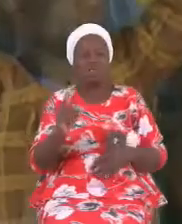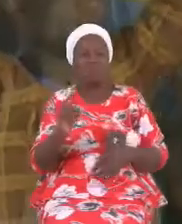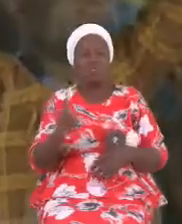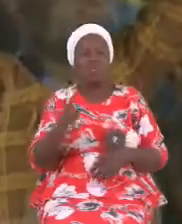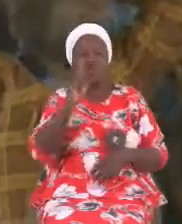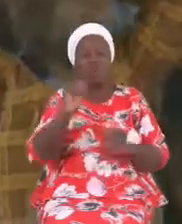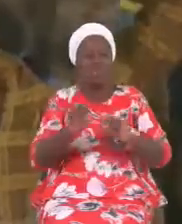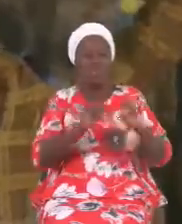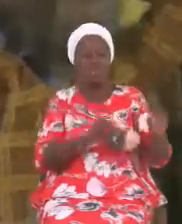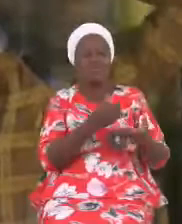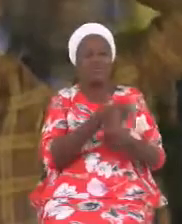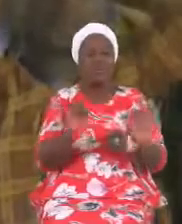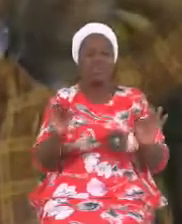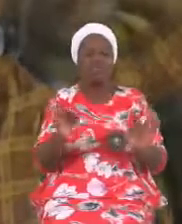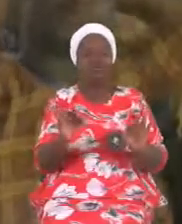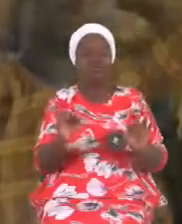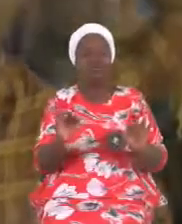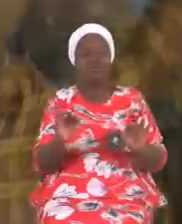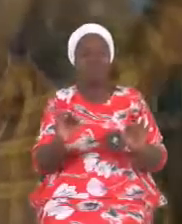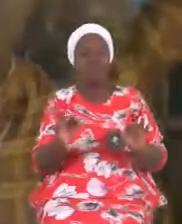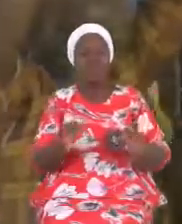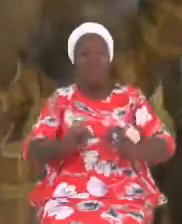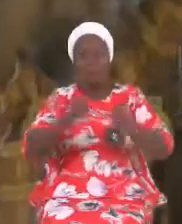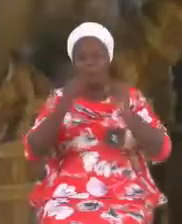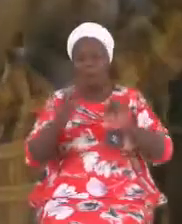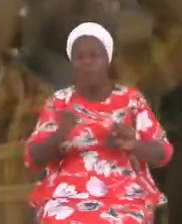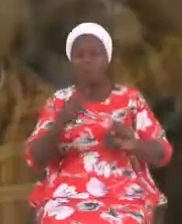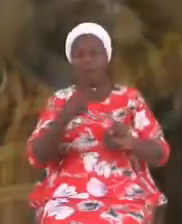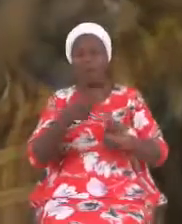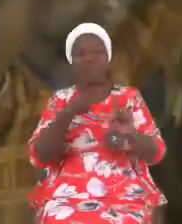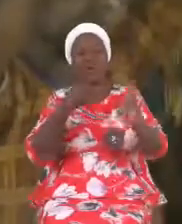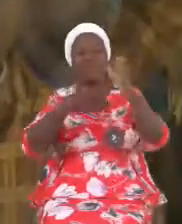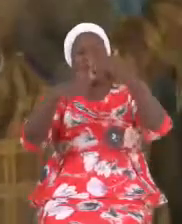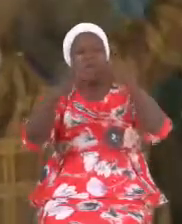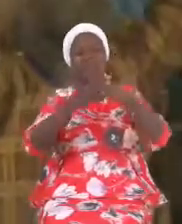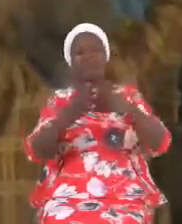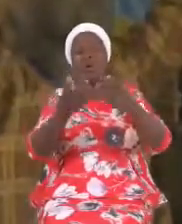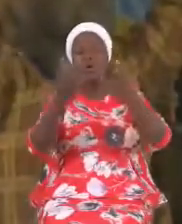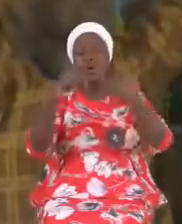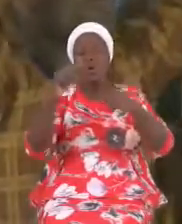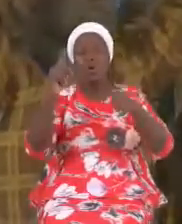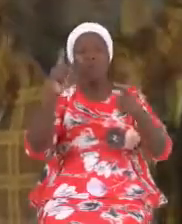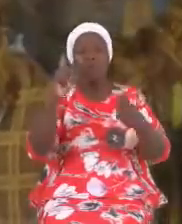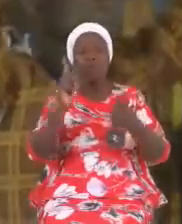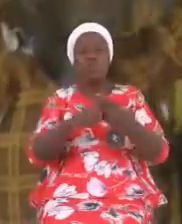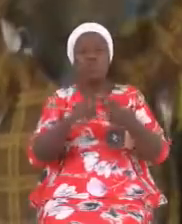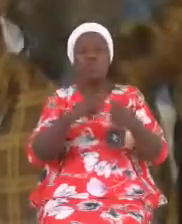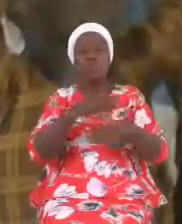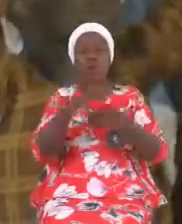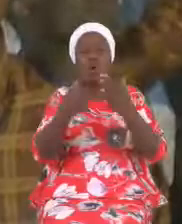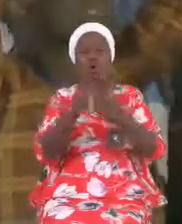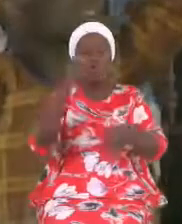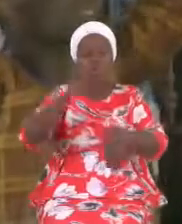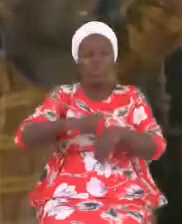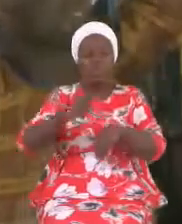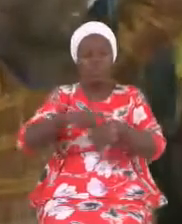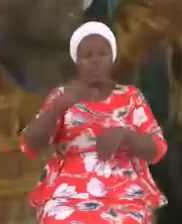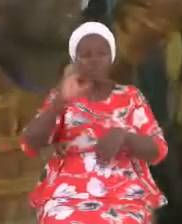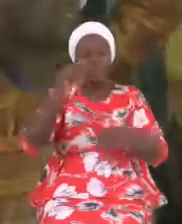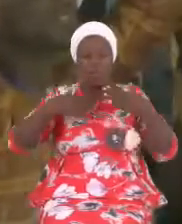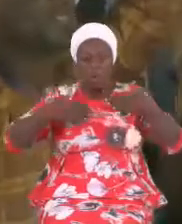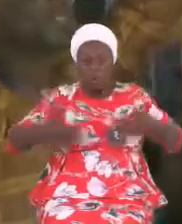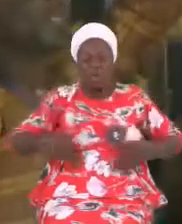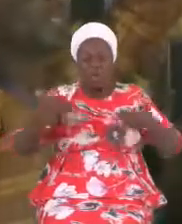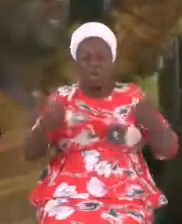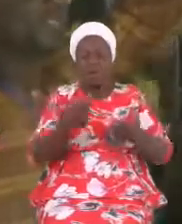set free. Power from heaven comes to all the bones in your body now. Rise up